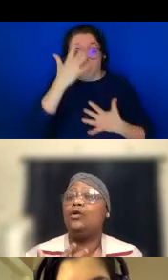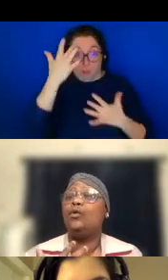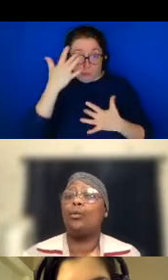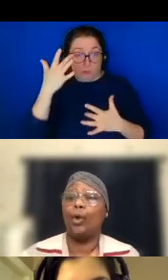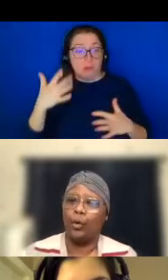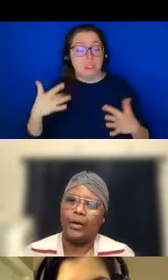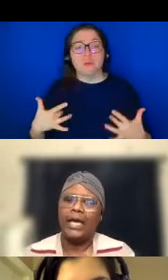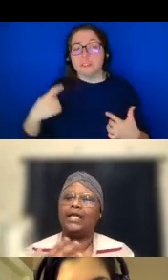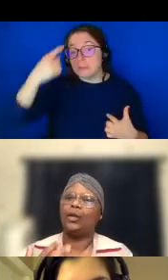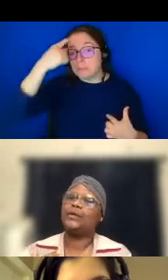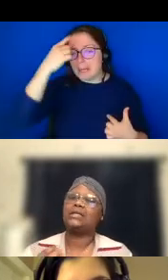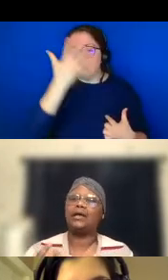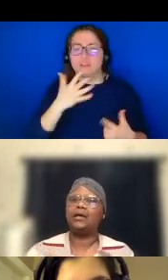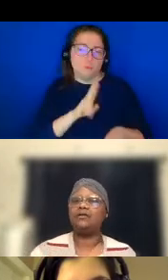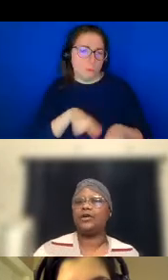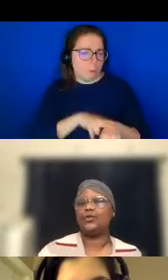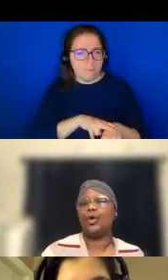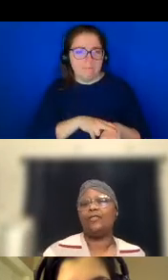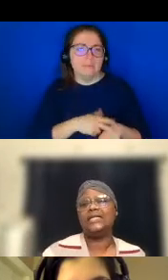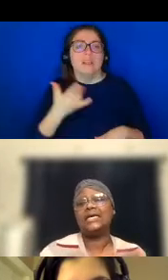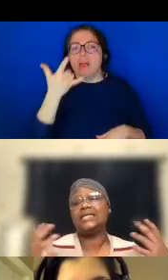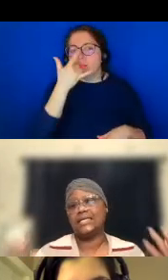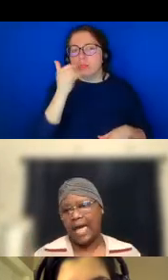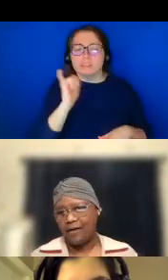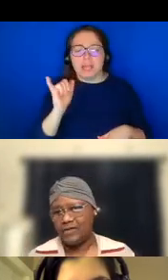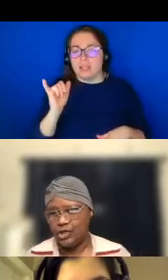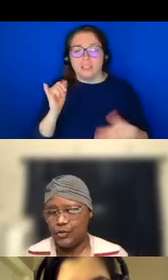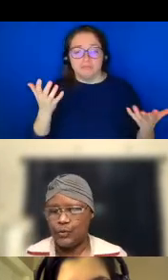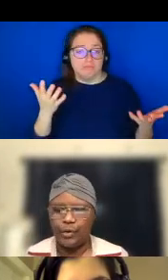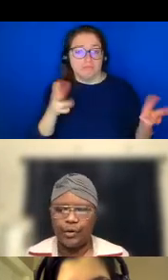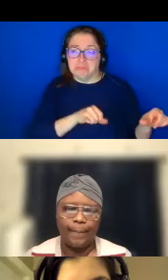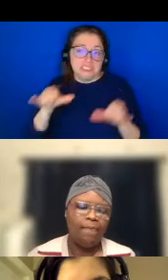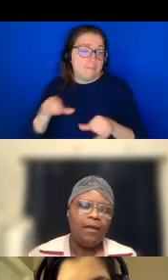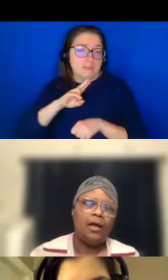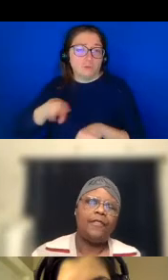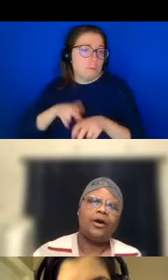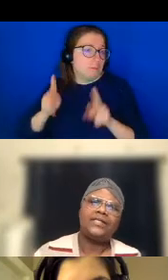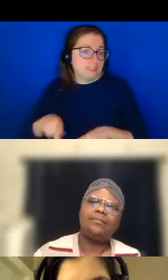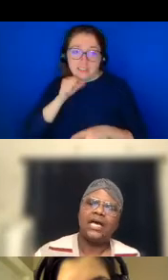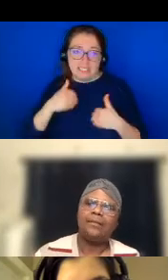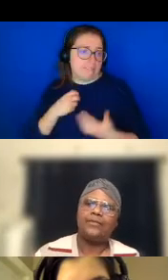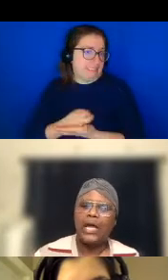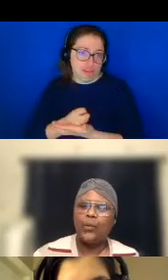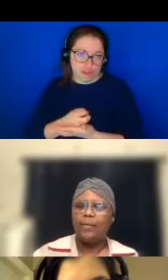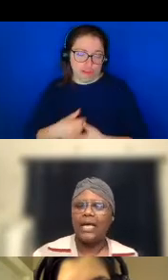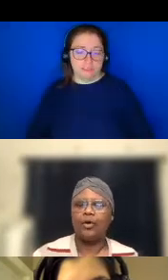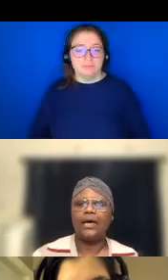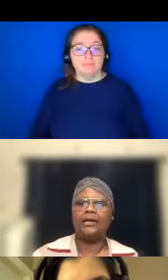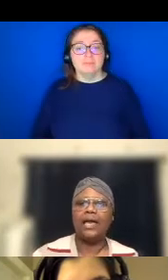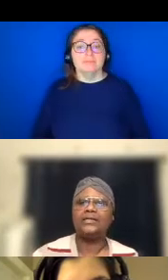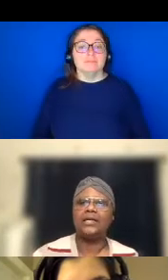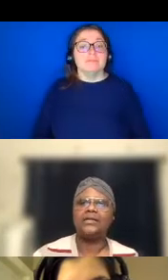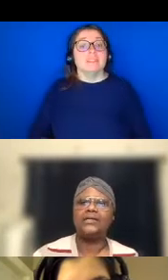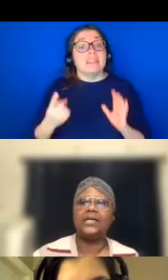very normal. It looks like an individual that doesn't have seizure disorder. There are some times when we may look